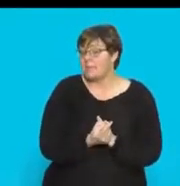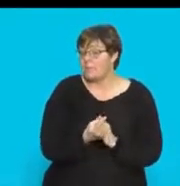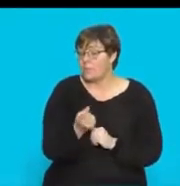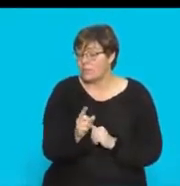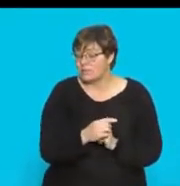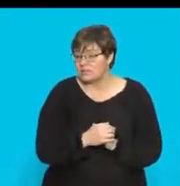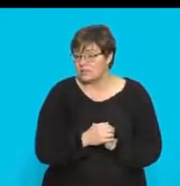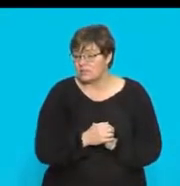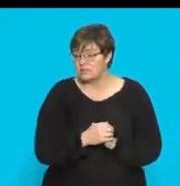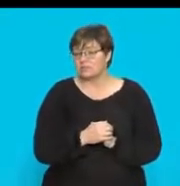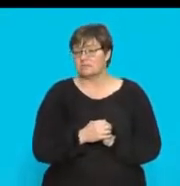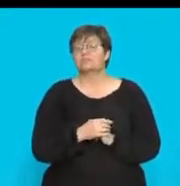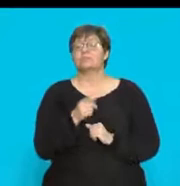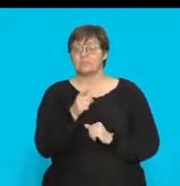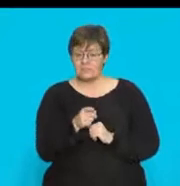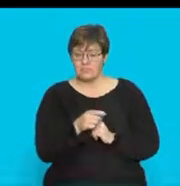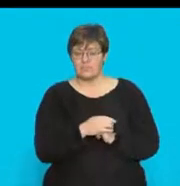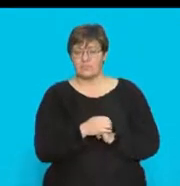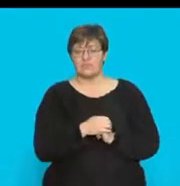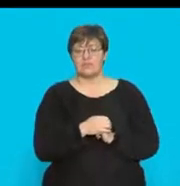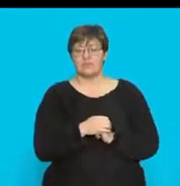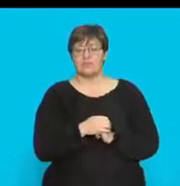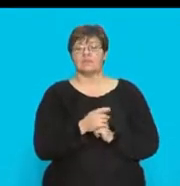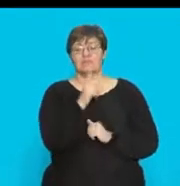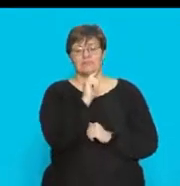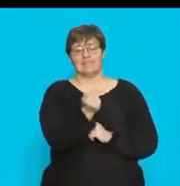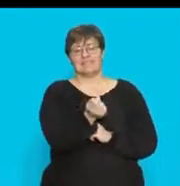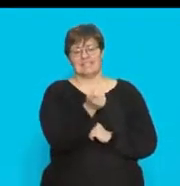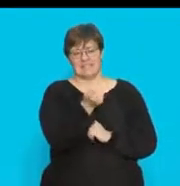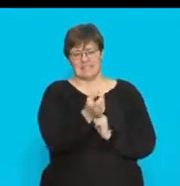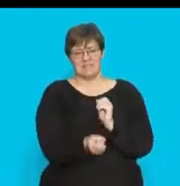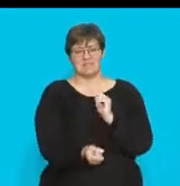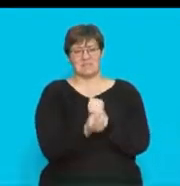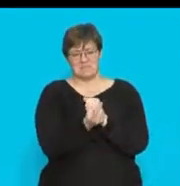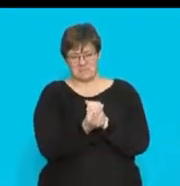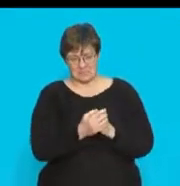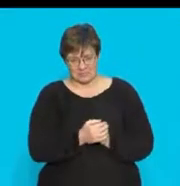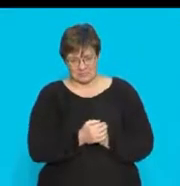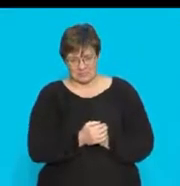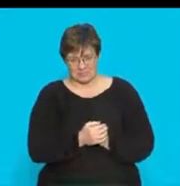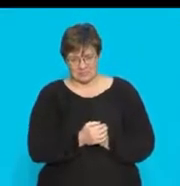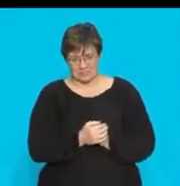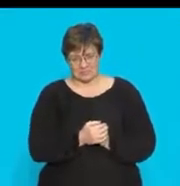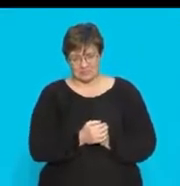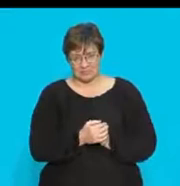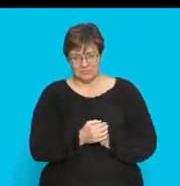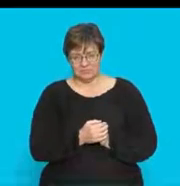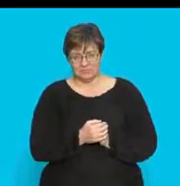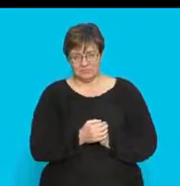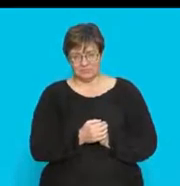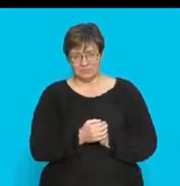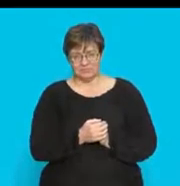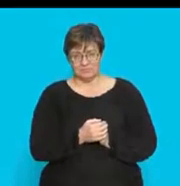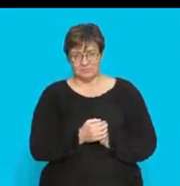end result of sexual reproduction is this concept of a seed. And